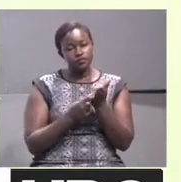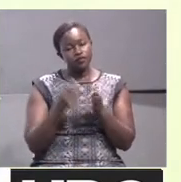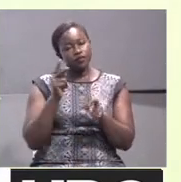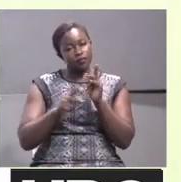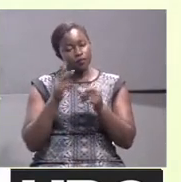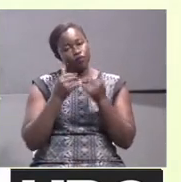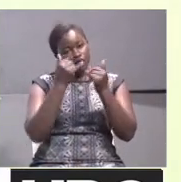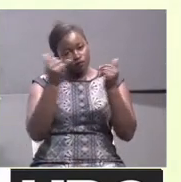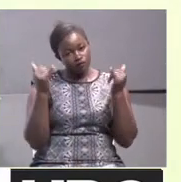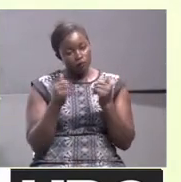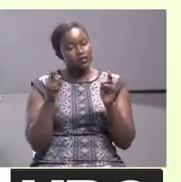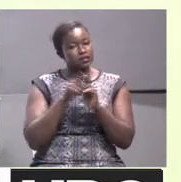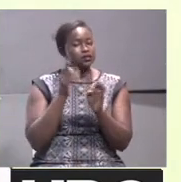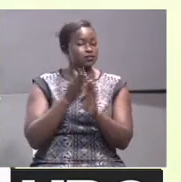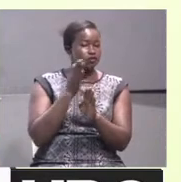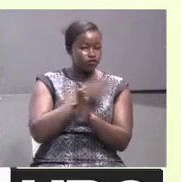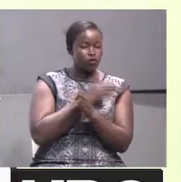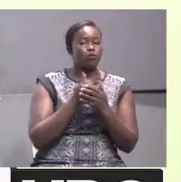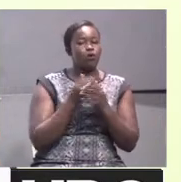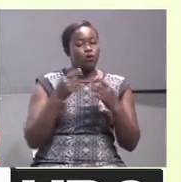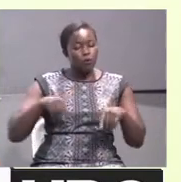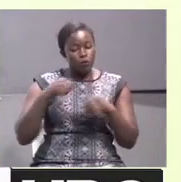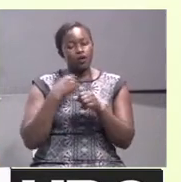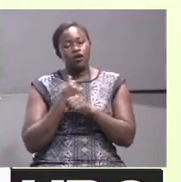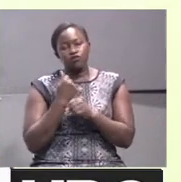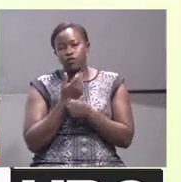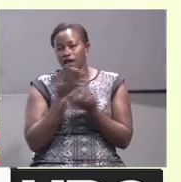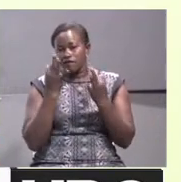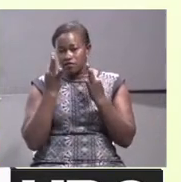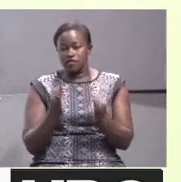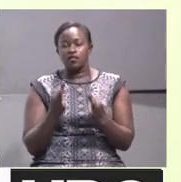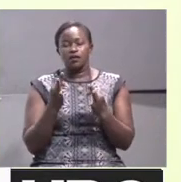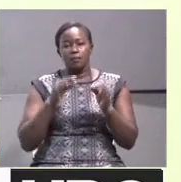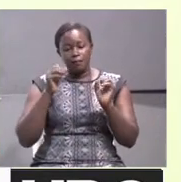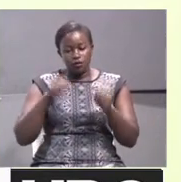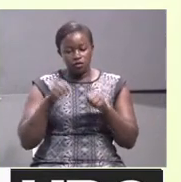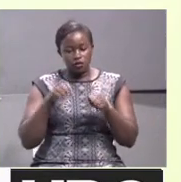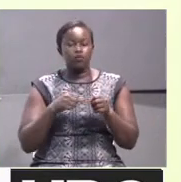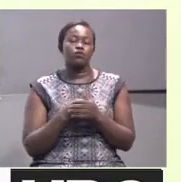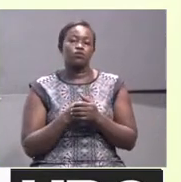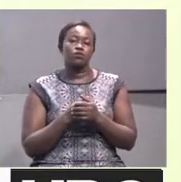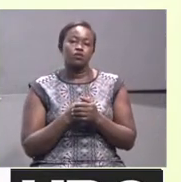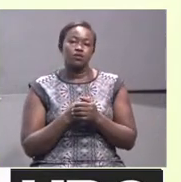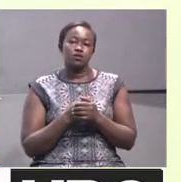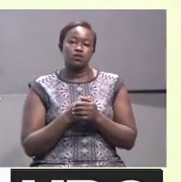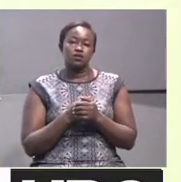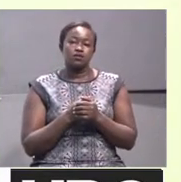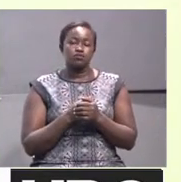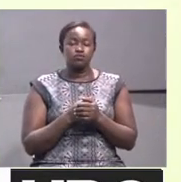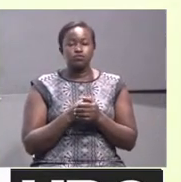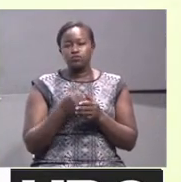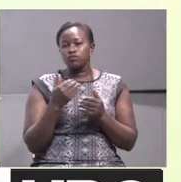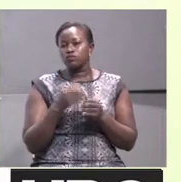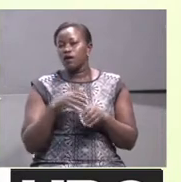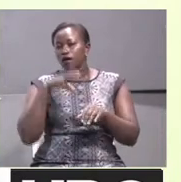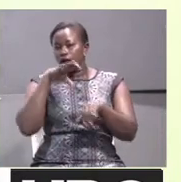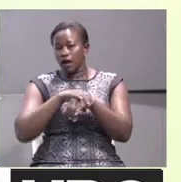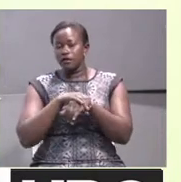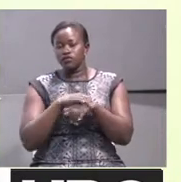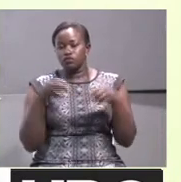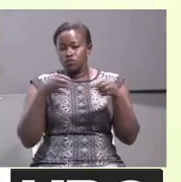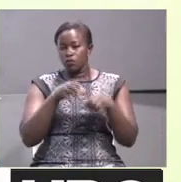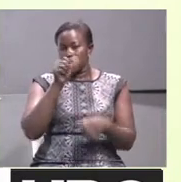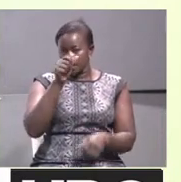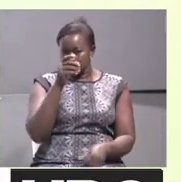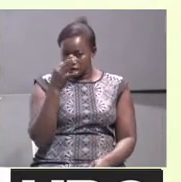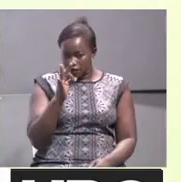like we've always done, we are doing everything within our means to locate these remnants of ADF who